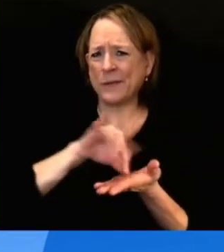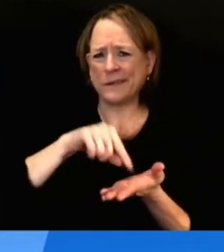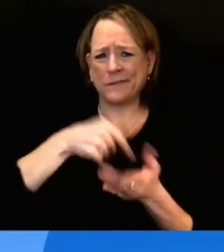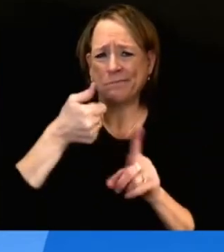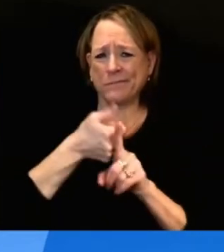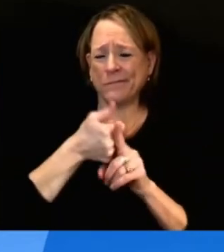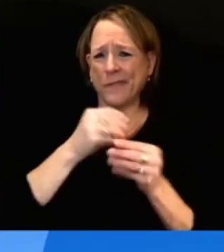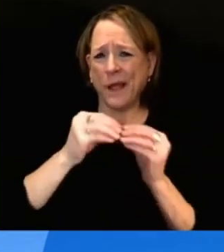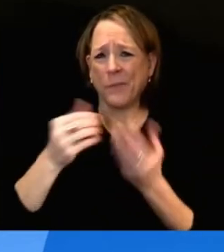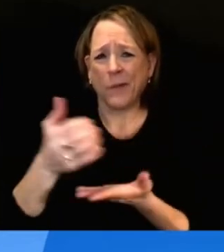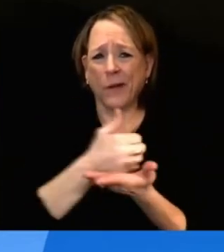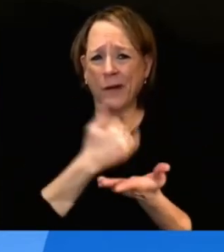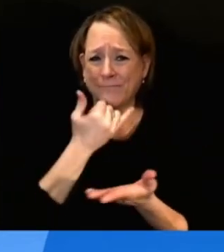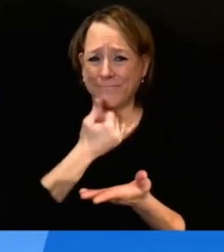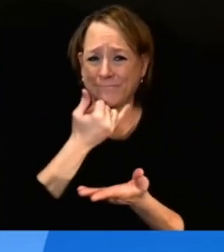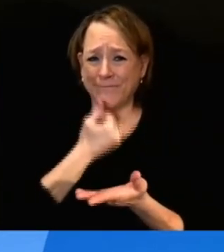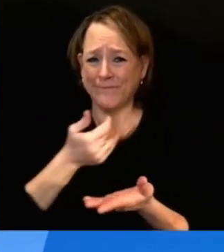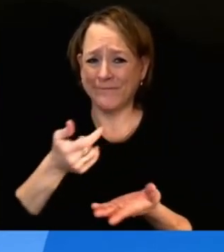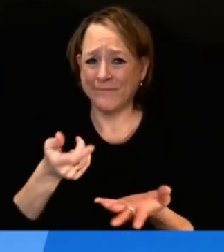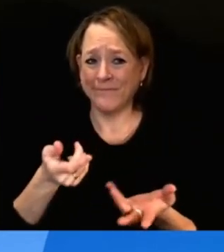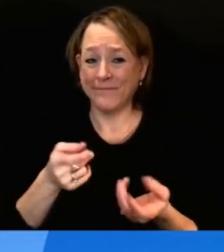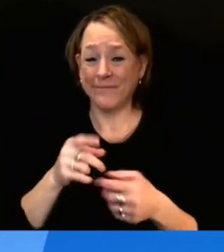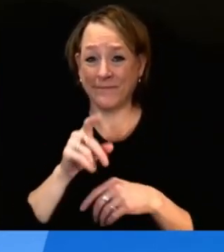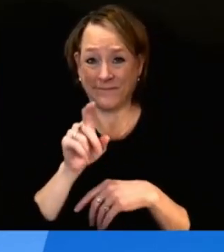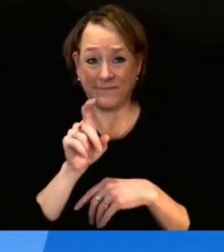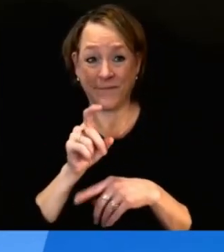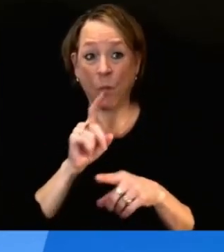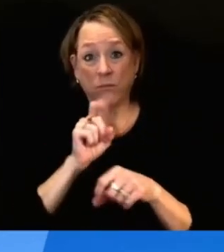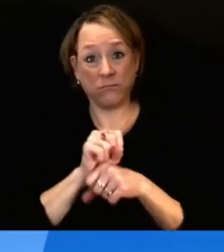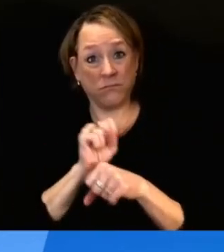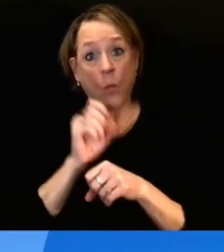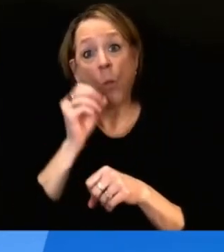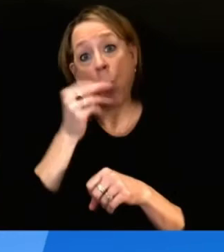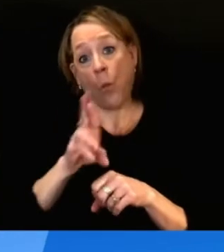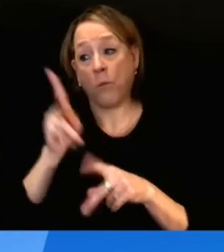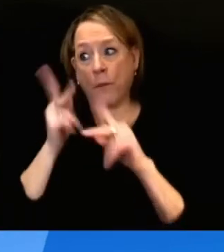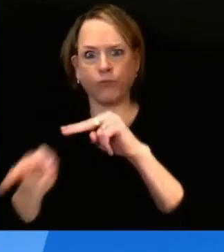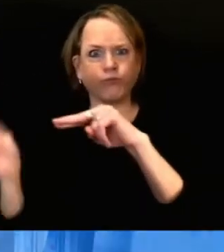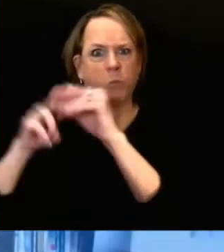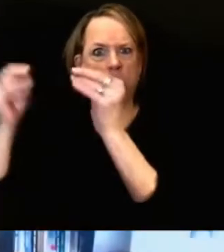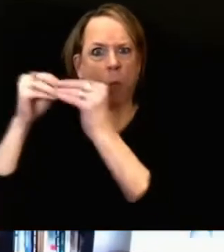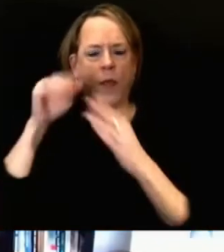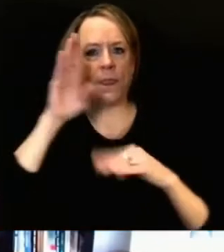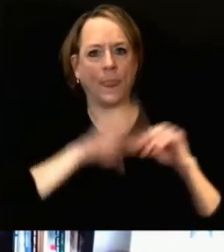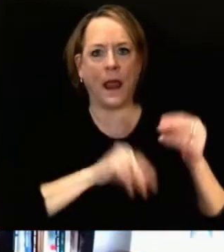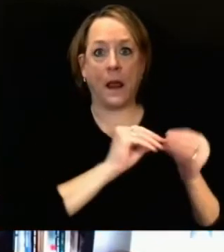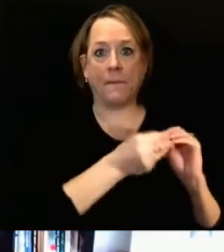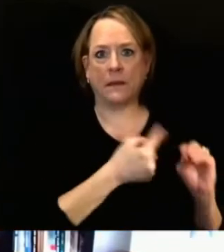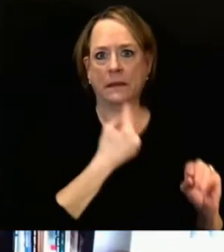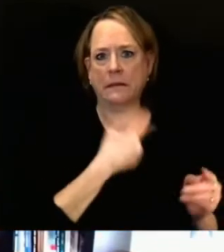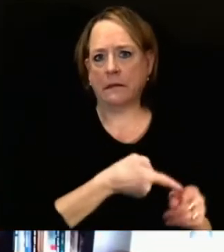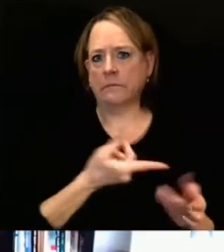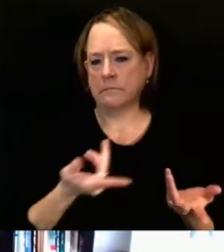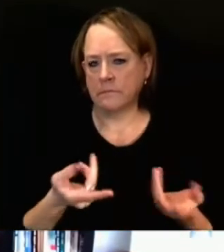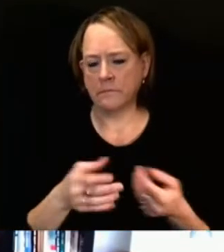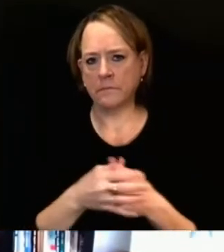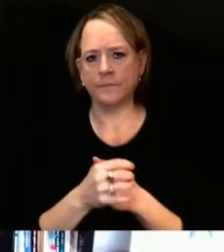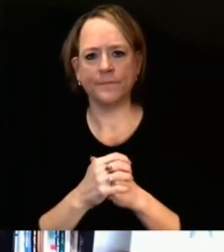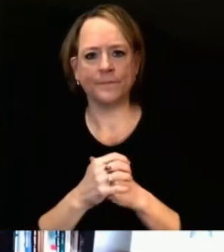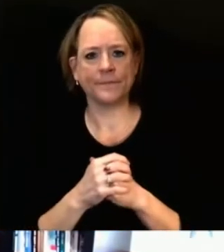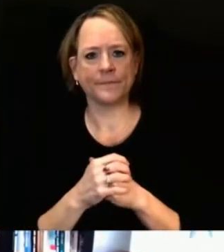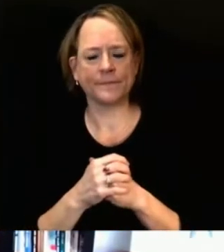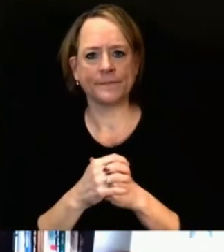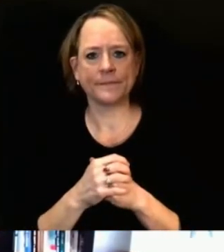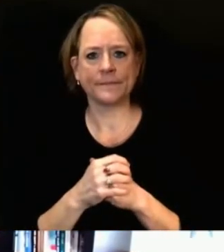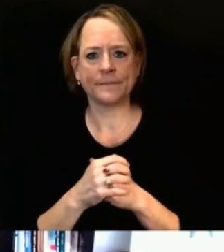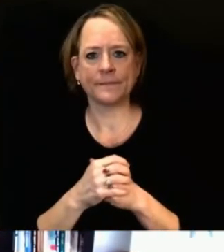Thanks very much, Sean. Of course, we know that all of the numbers that we have will be undercounts. There are people that are